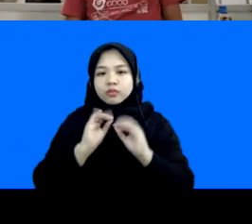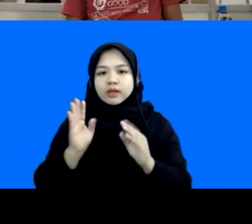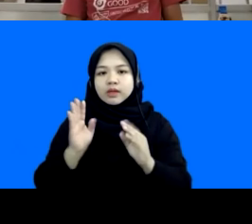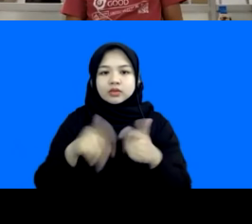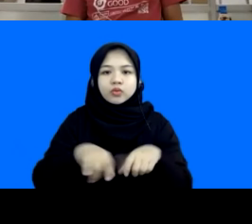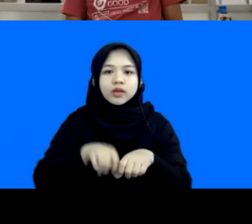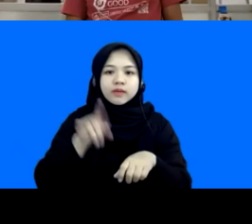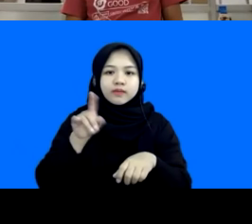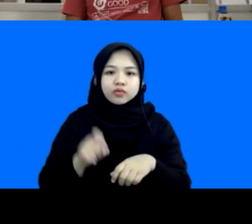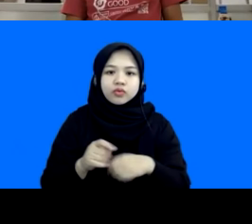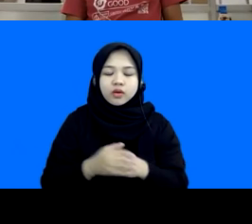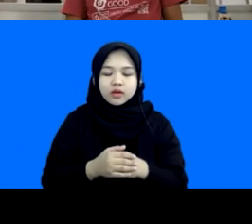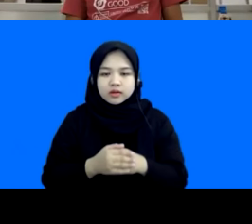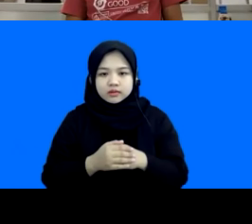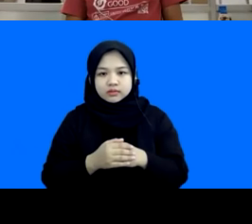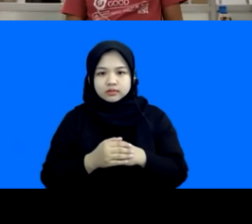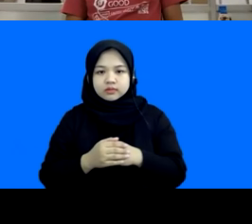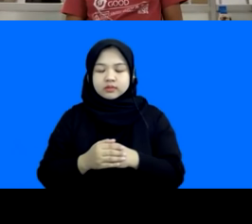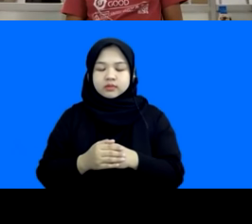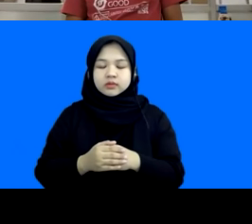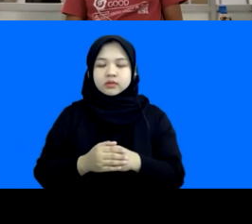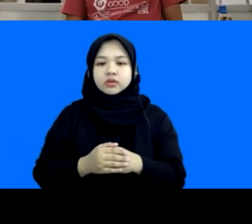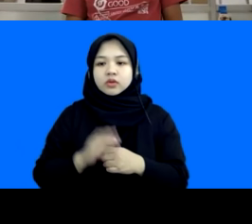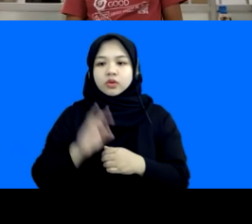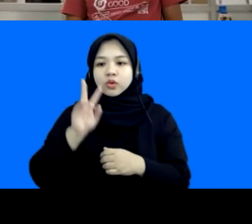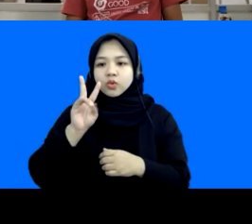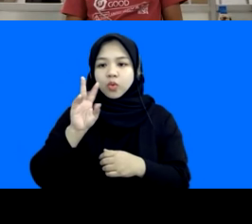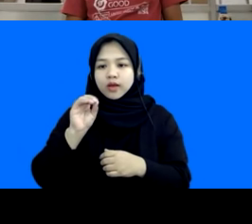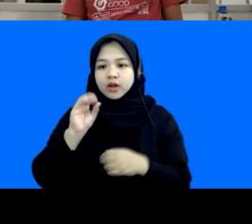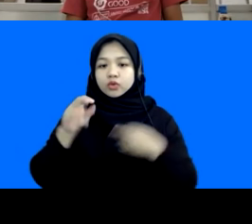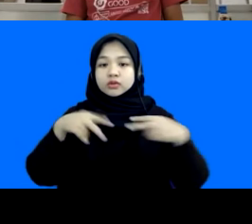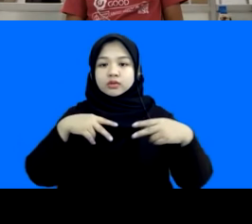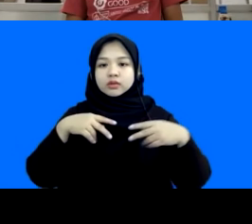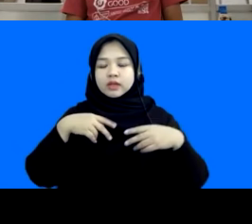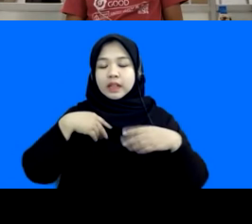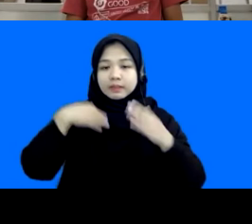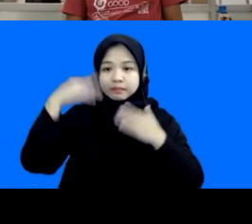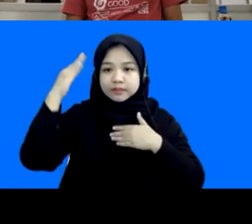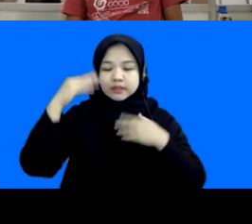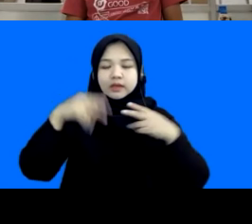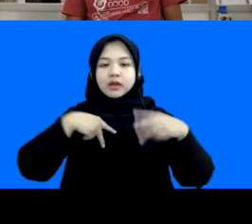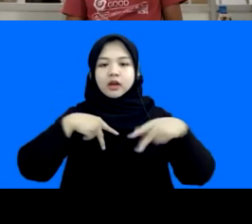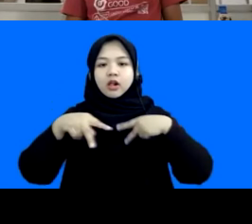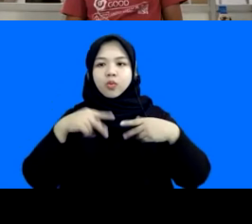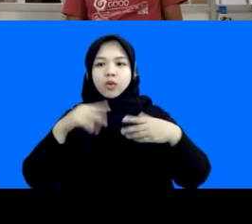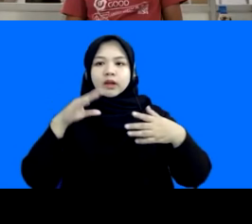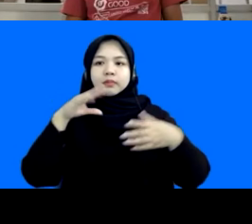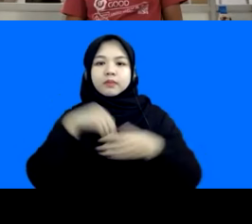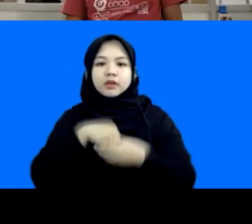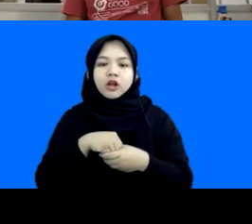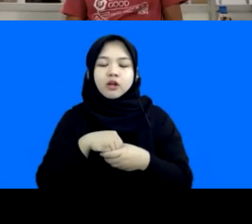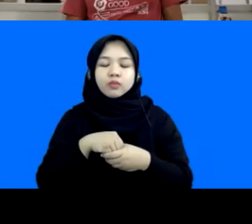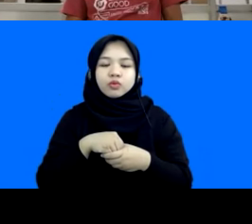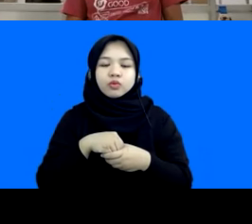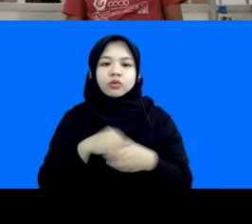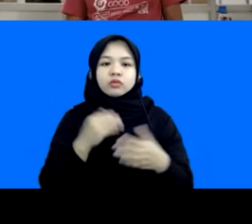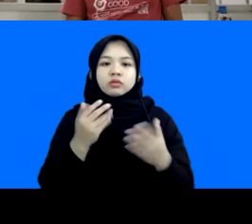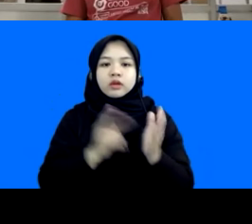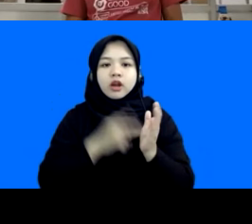So 200 volunteers, over 200 volunteers signed up, multiracial, multinational, multi-generation,